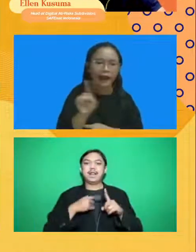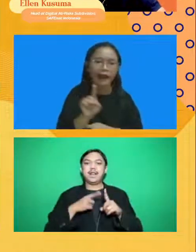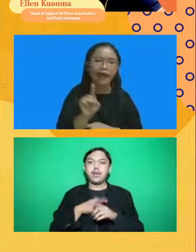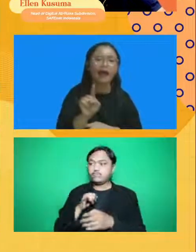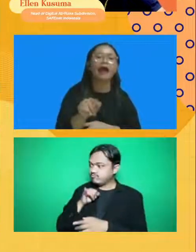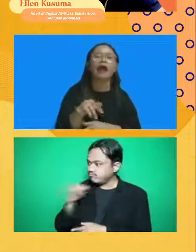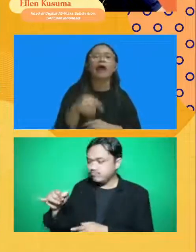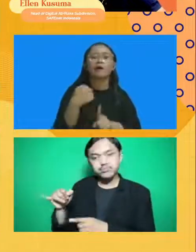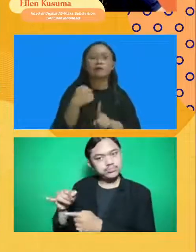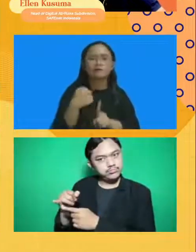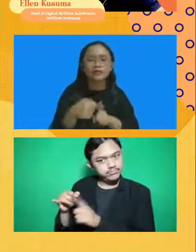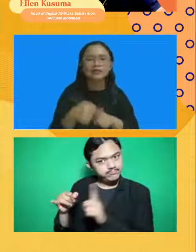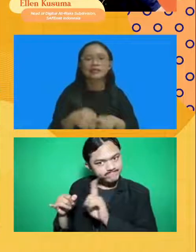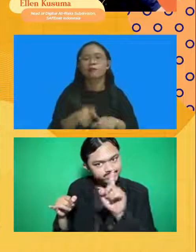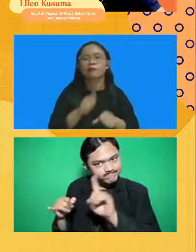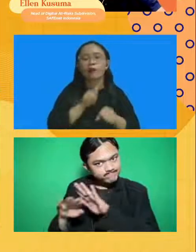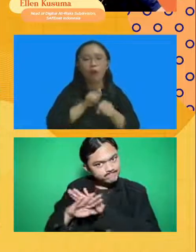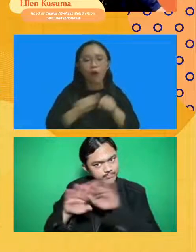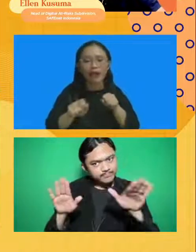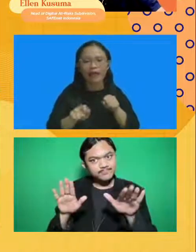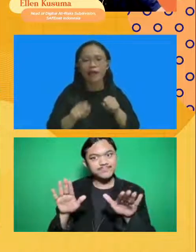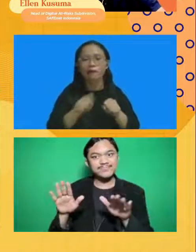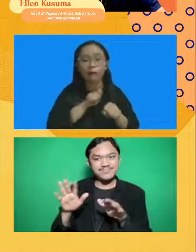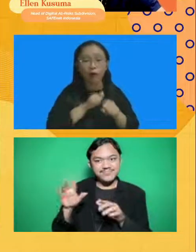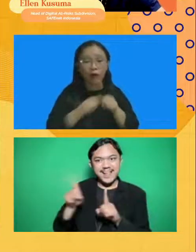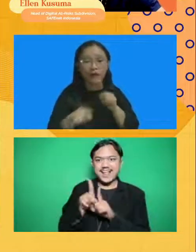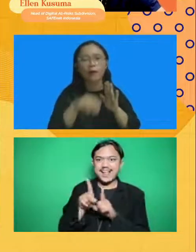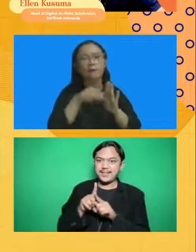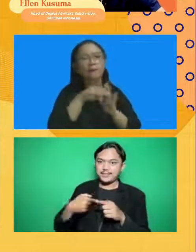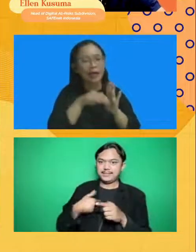the rules, because we don't want to